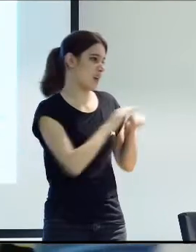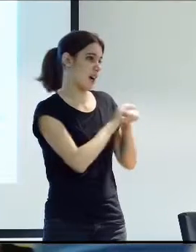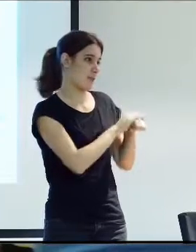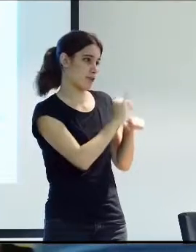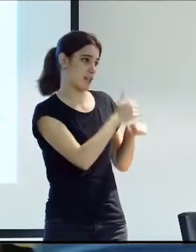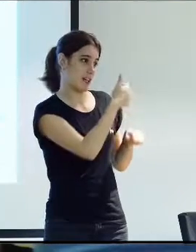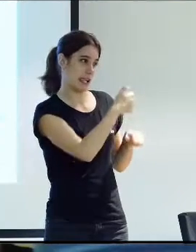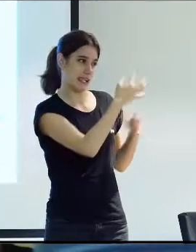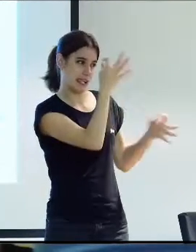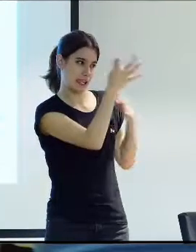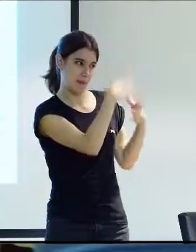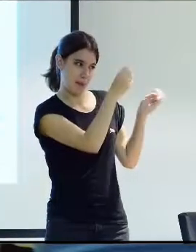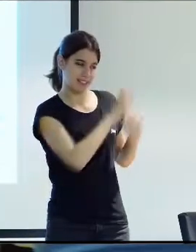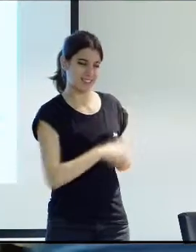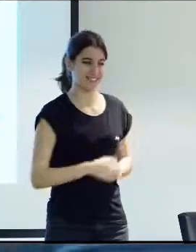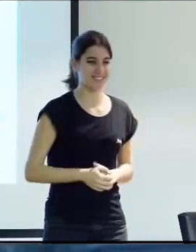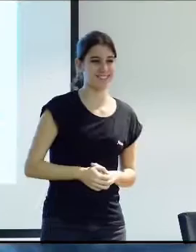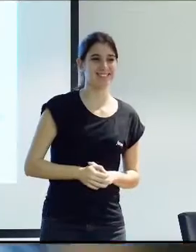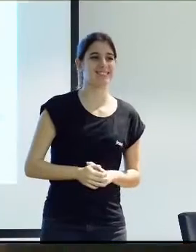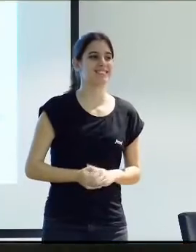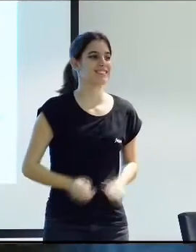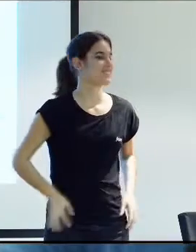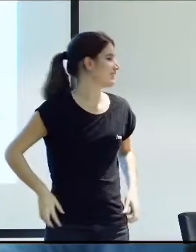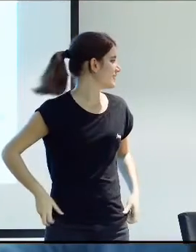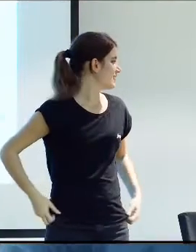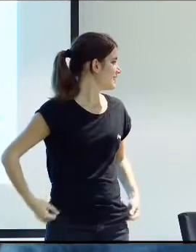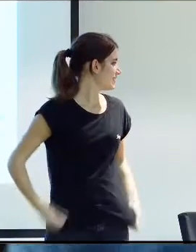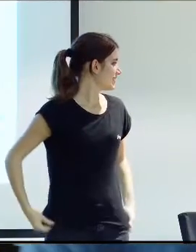But as we're friends, I'm going to say that maybe you could